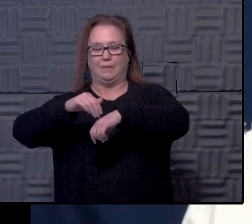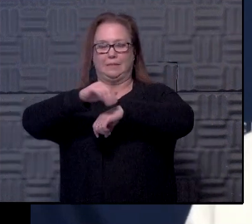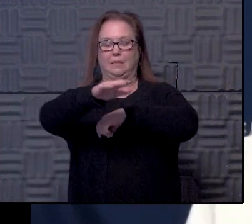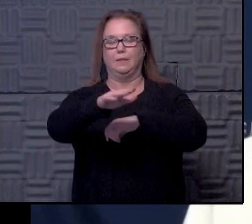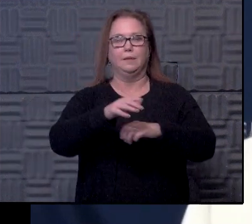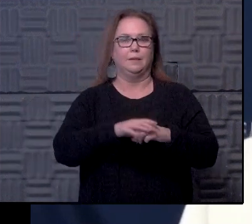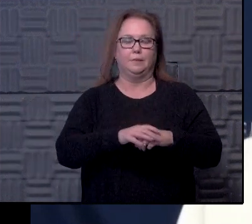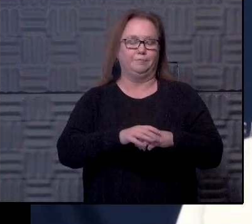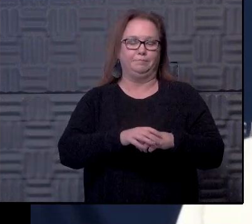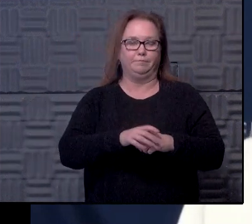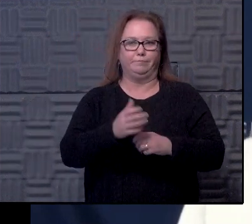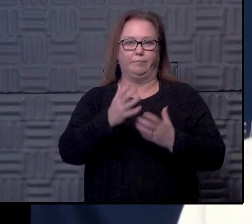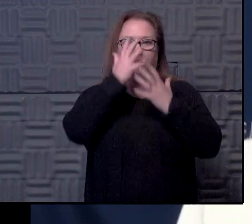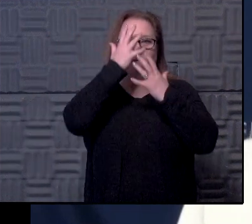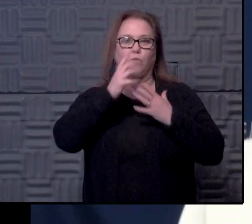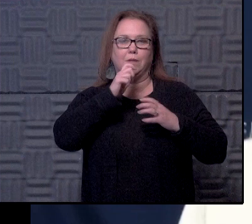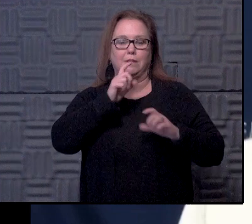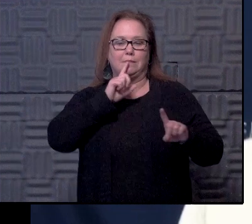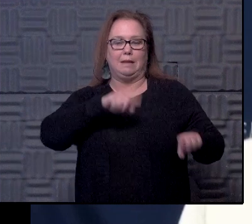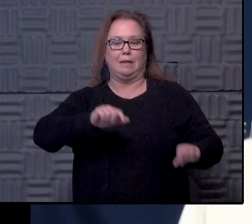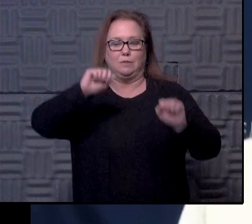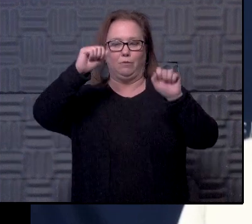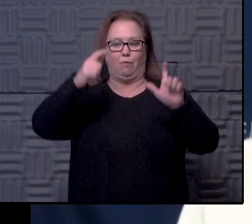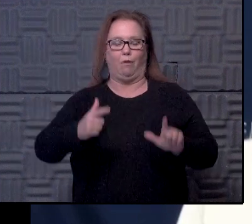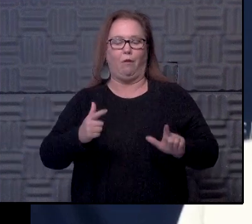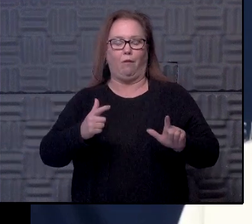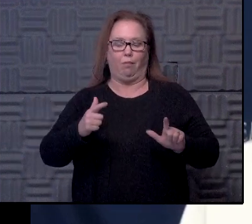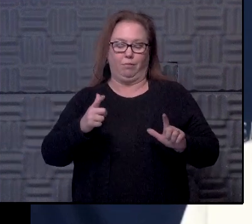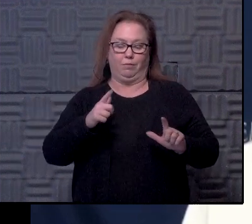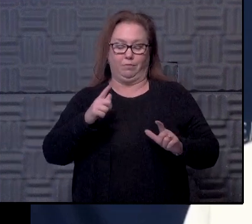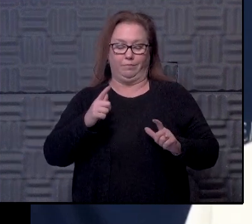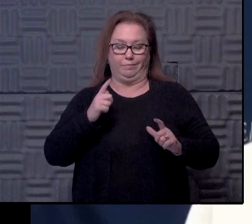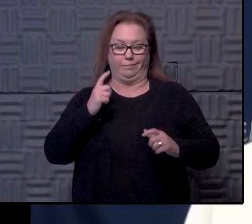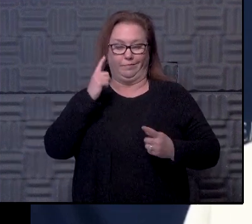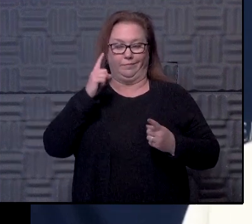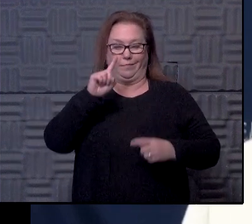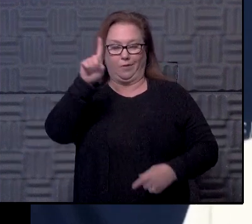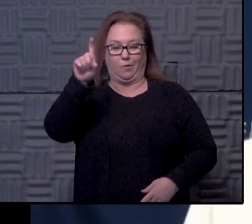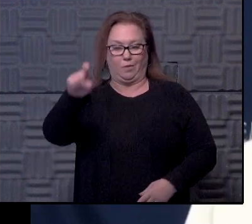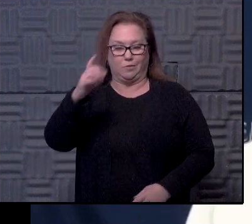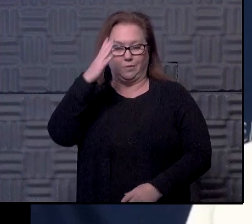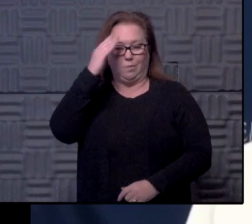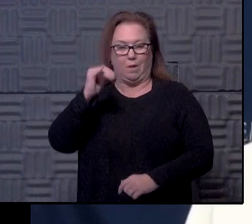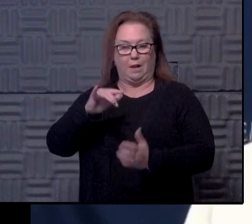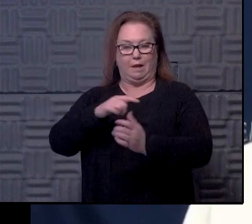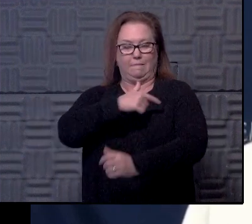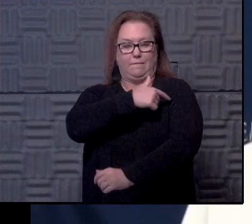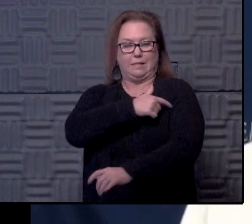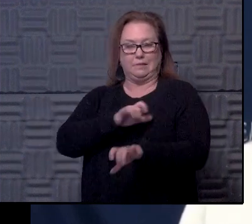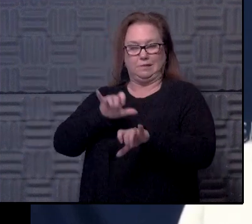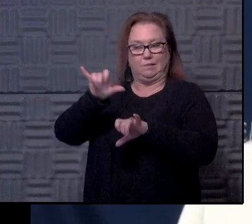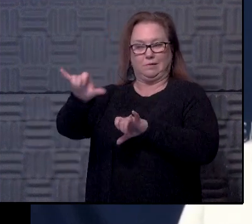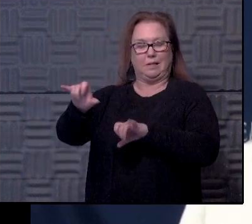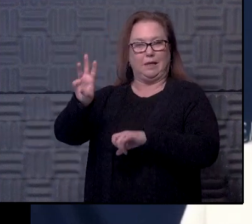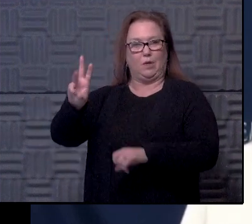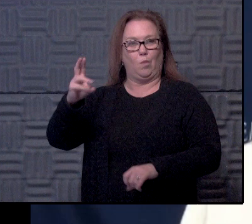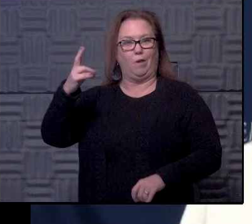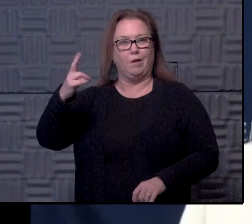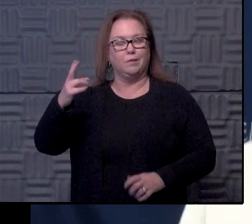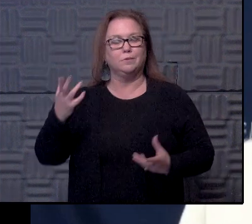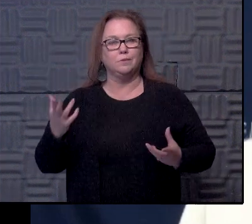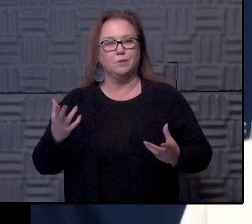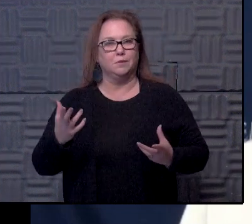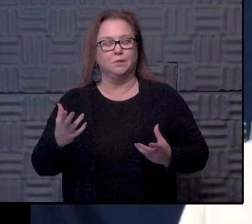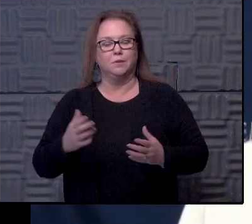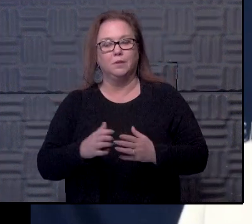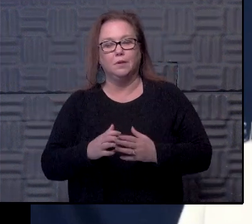doesn't answer all of the questions about why there might be doses sitting in a warehouse. As far as what that means for us